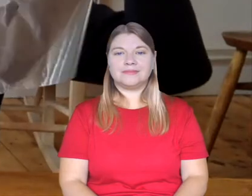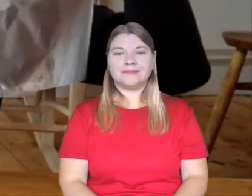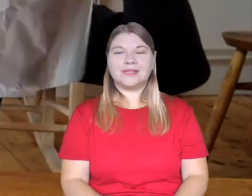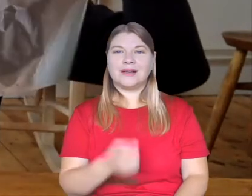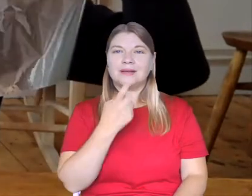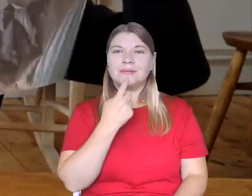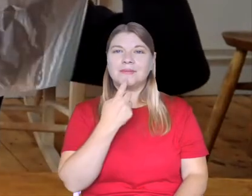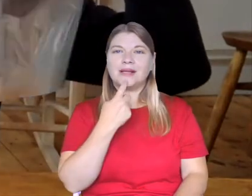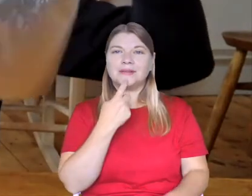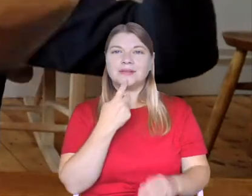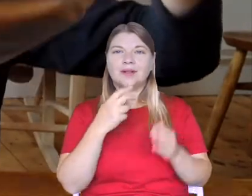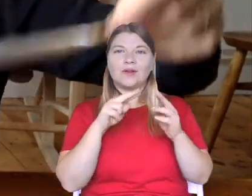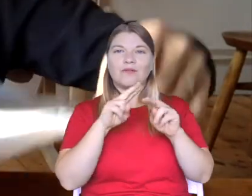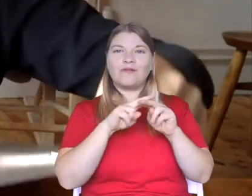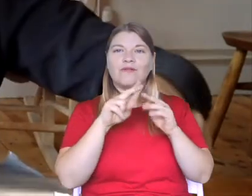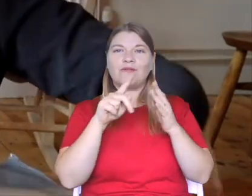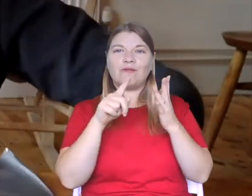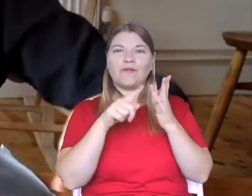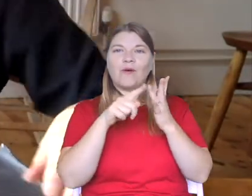some tin foil,